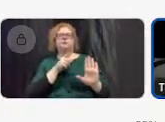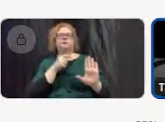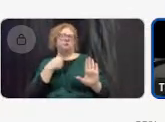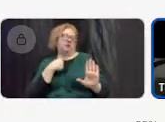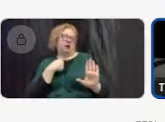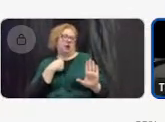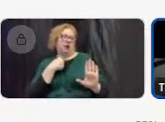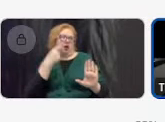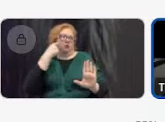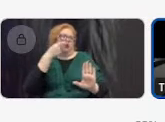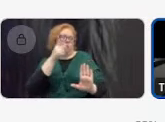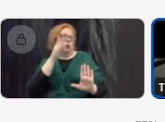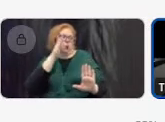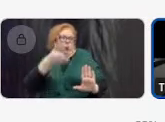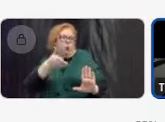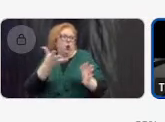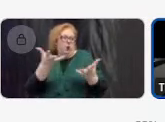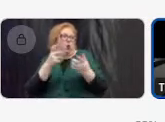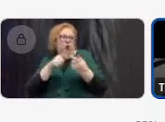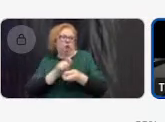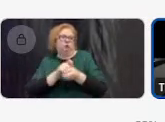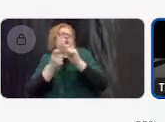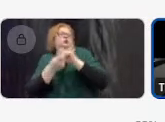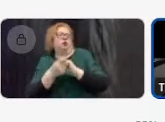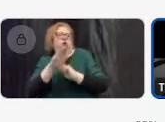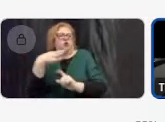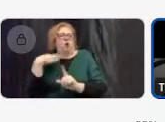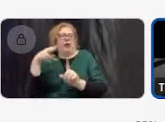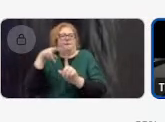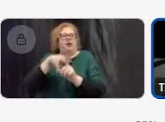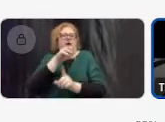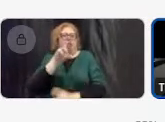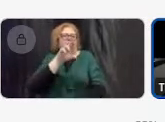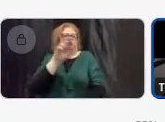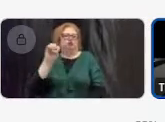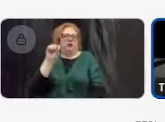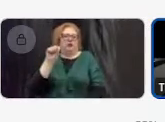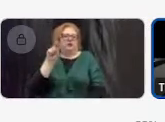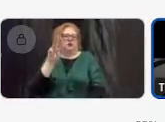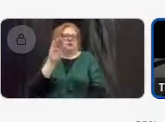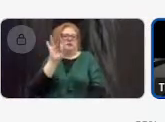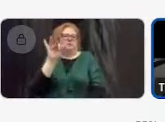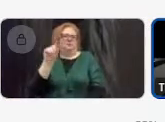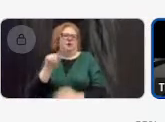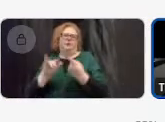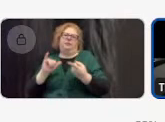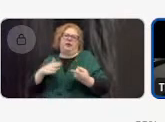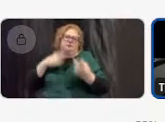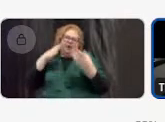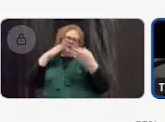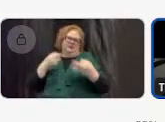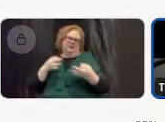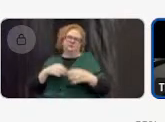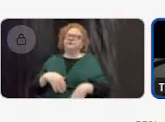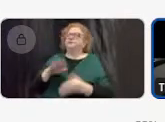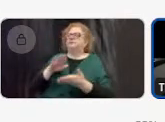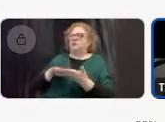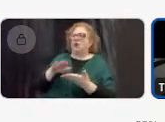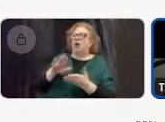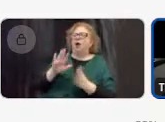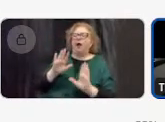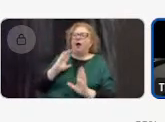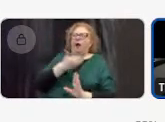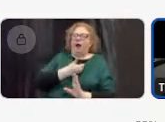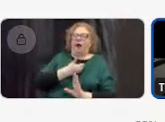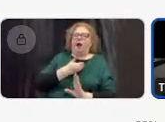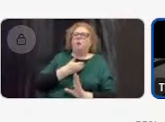the application and resubmit it. That's not my decision. Part of our frustration on that is that